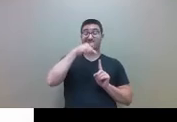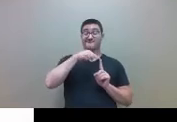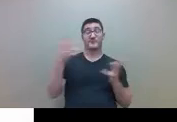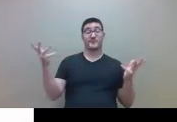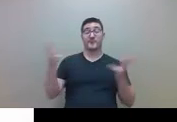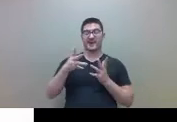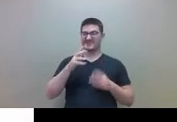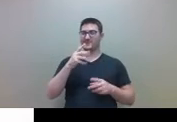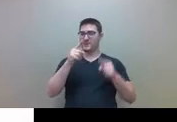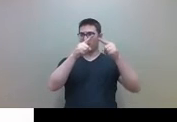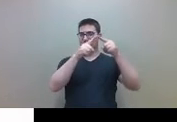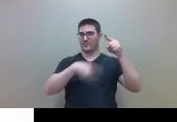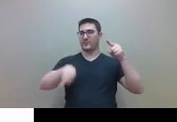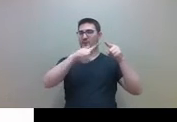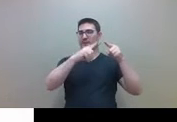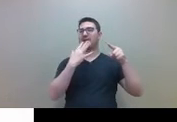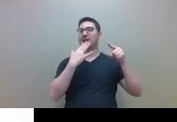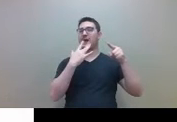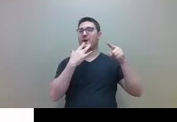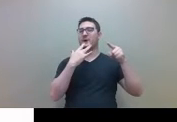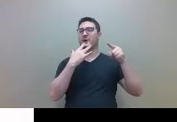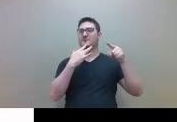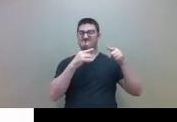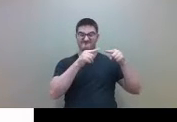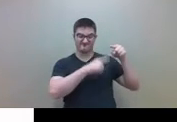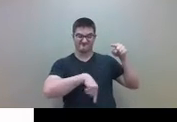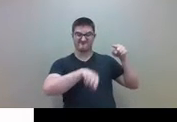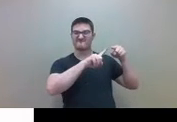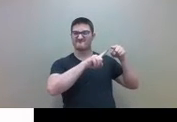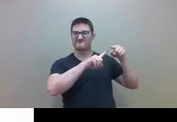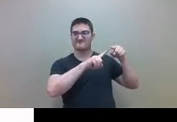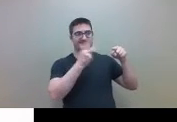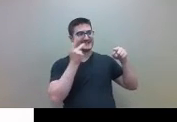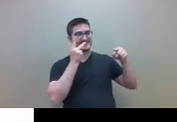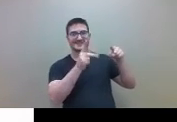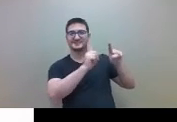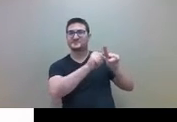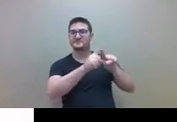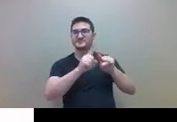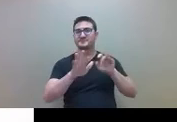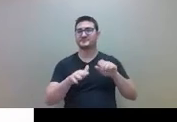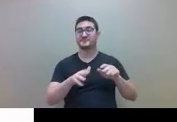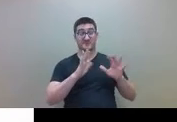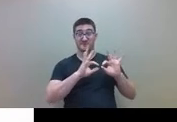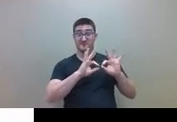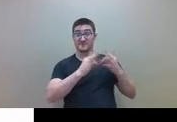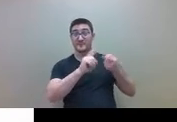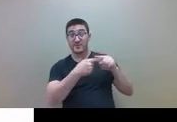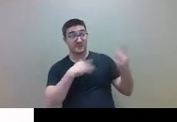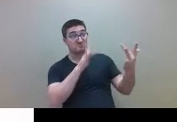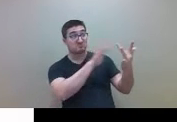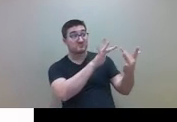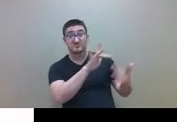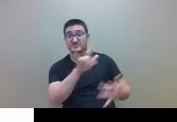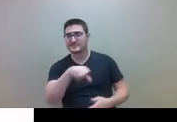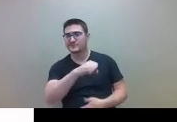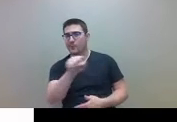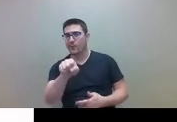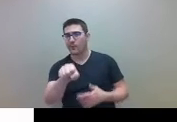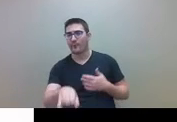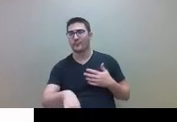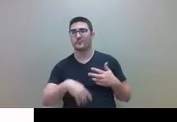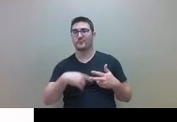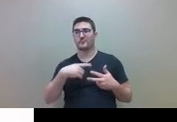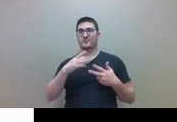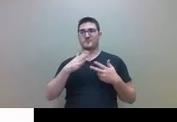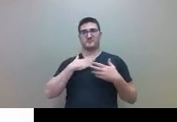stage, like, how did we get to this part? Did we access those people? Have we reached out? Are we failing to listen